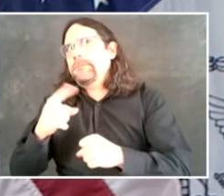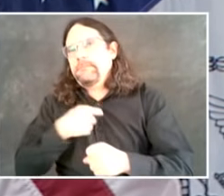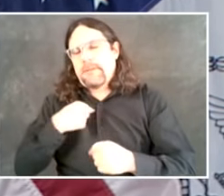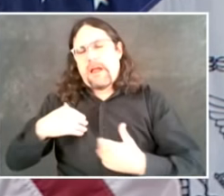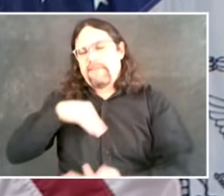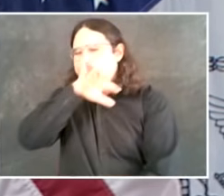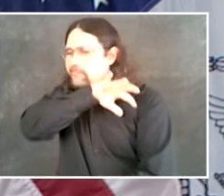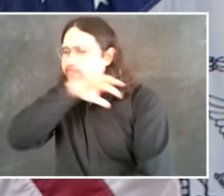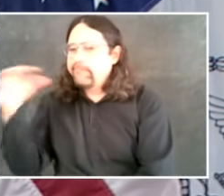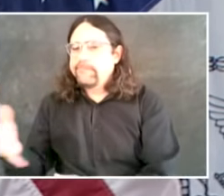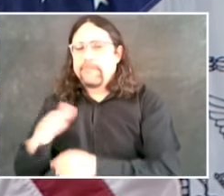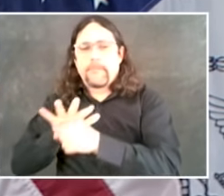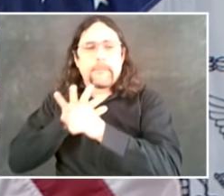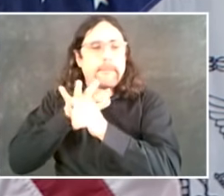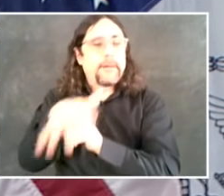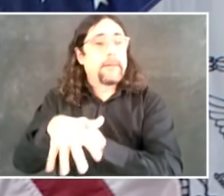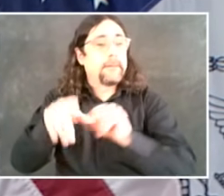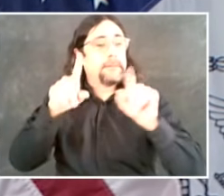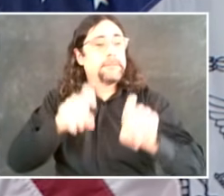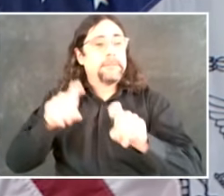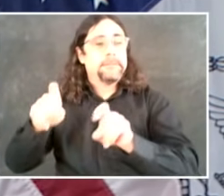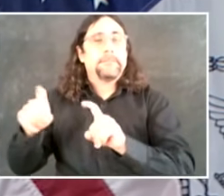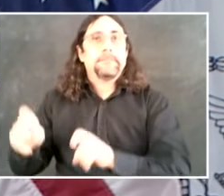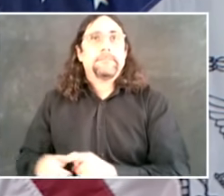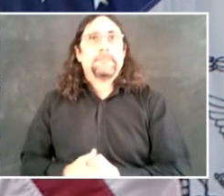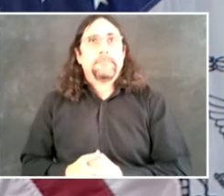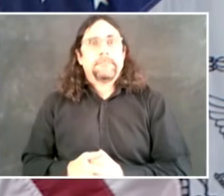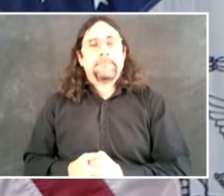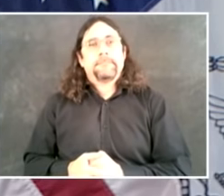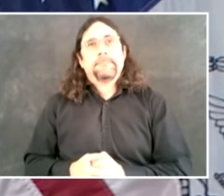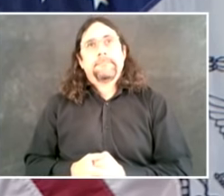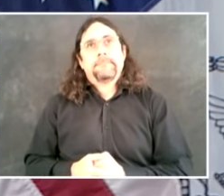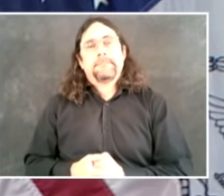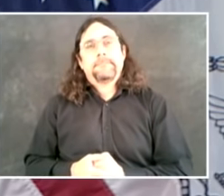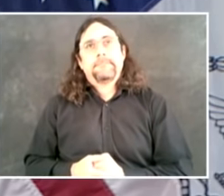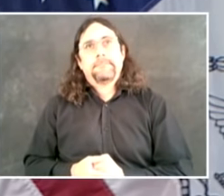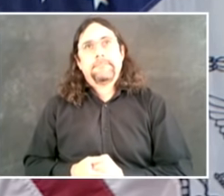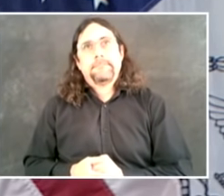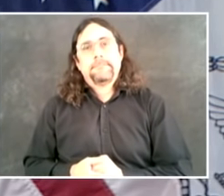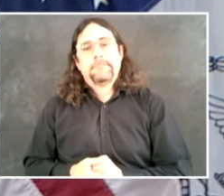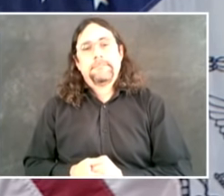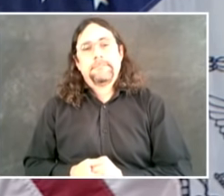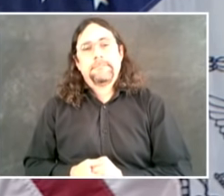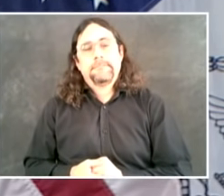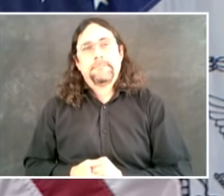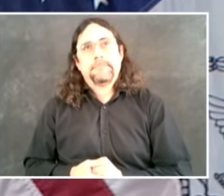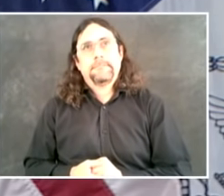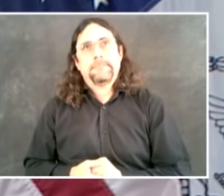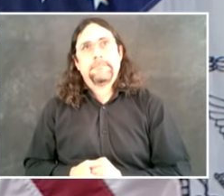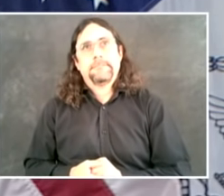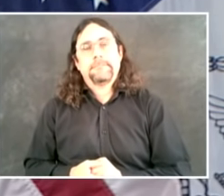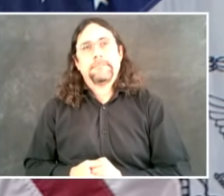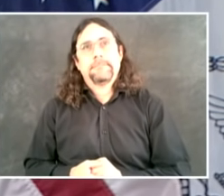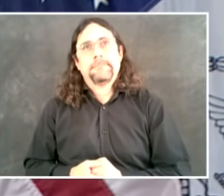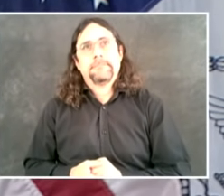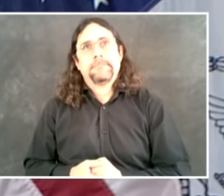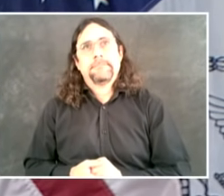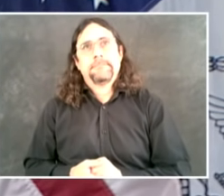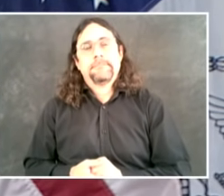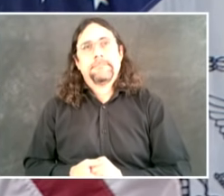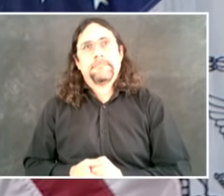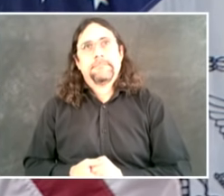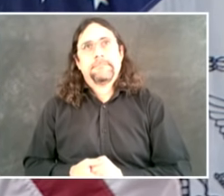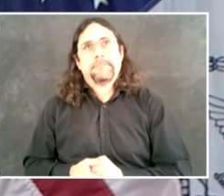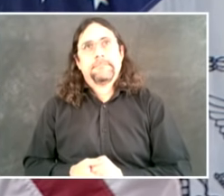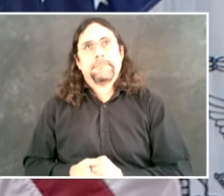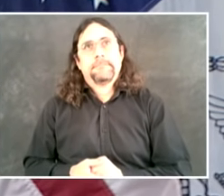As of this week, we have begun the process of producing test kits here